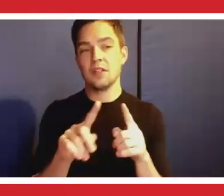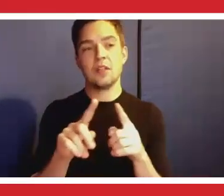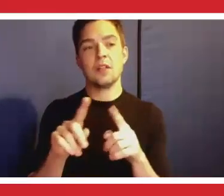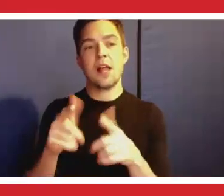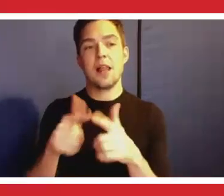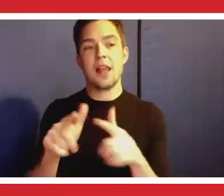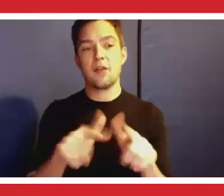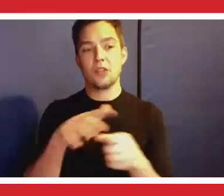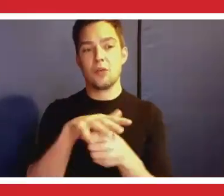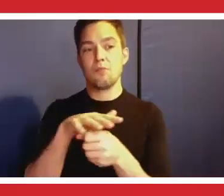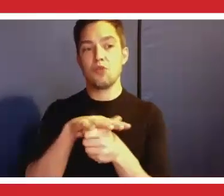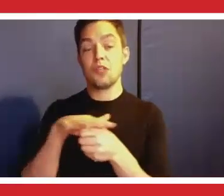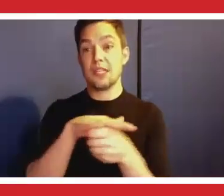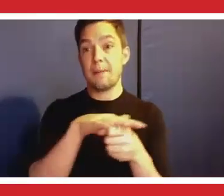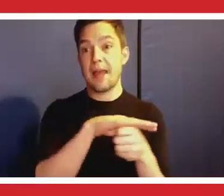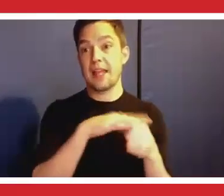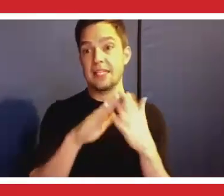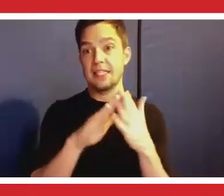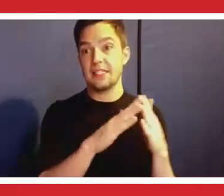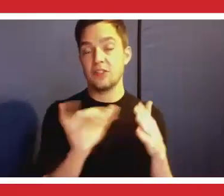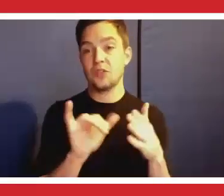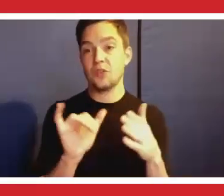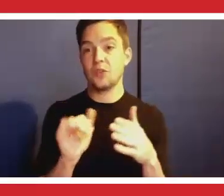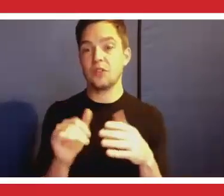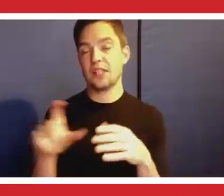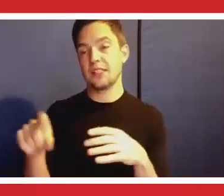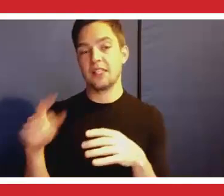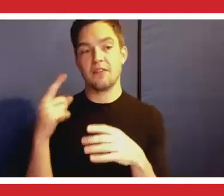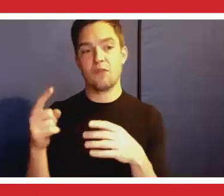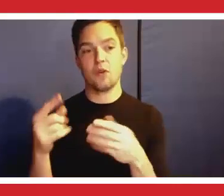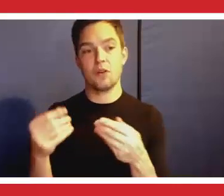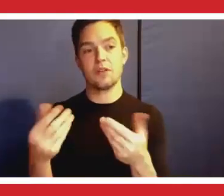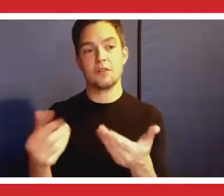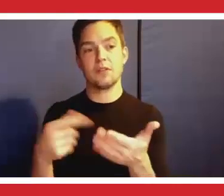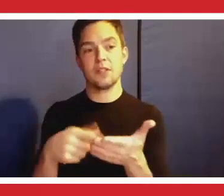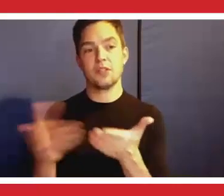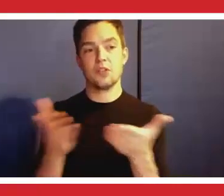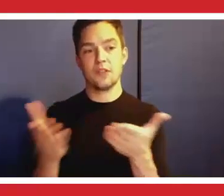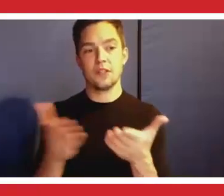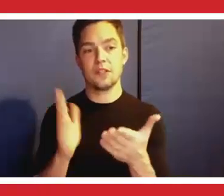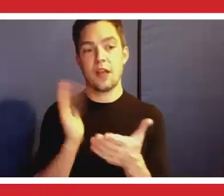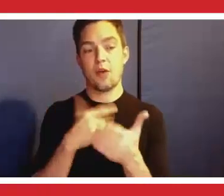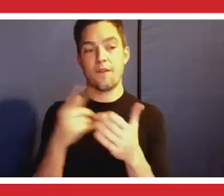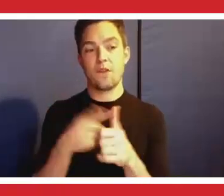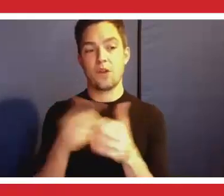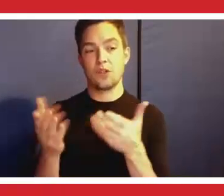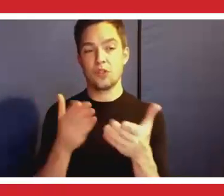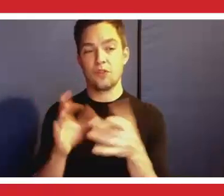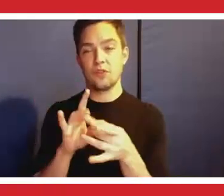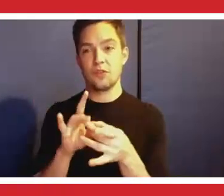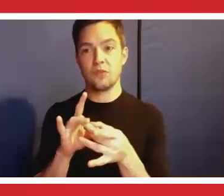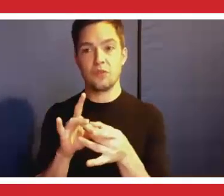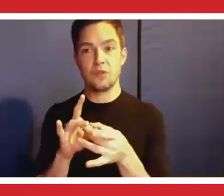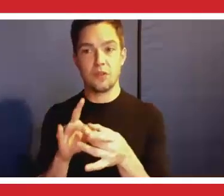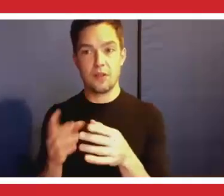also needed for life event-based services. So our first service was around the birth, and it has been also increasing